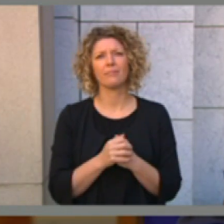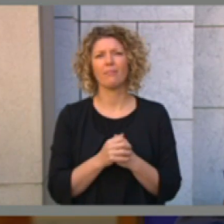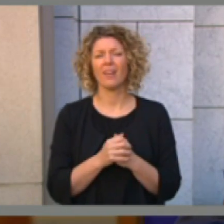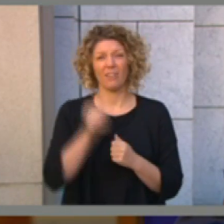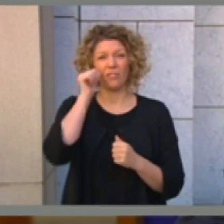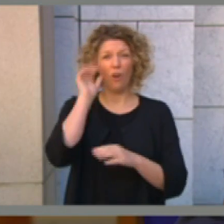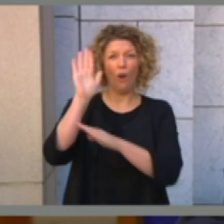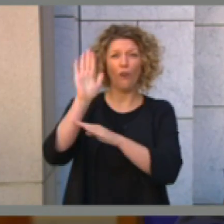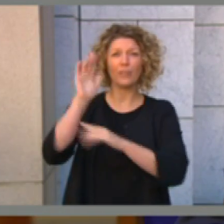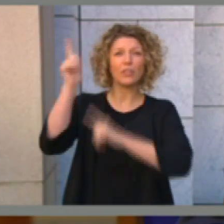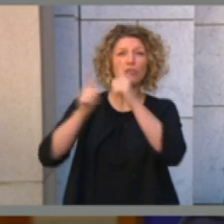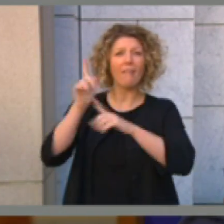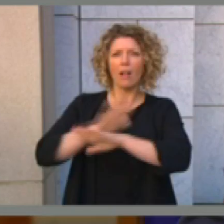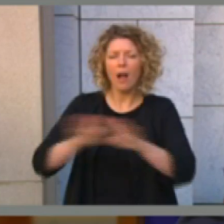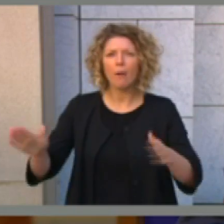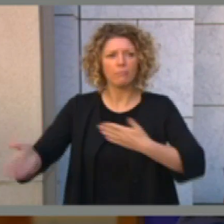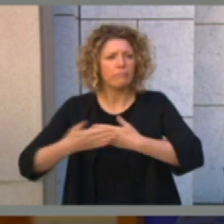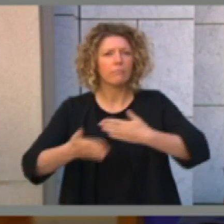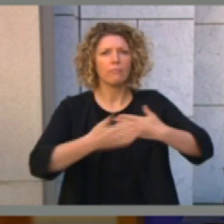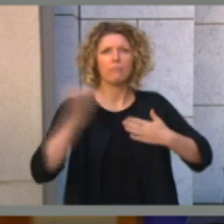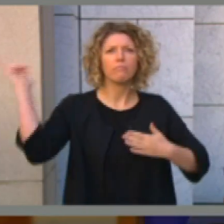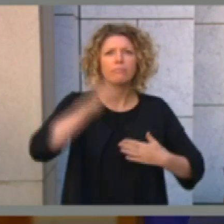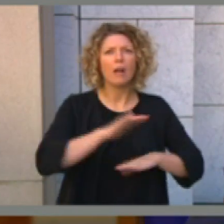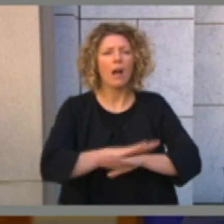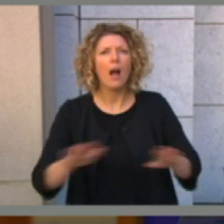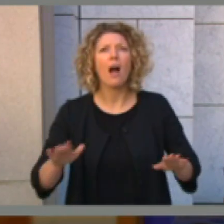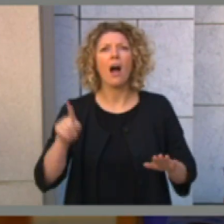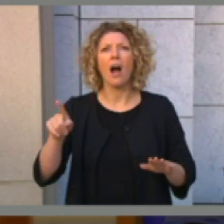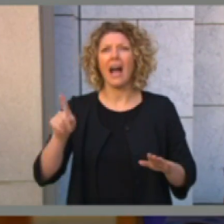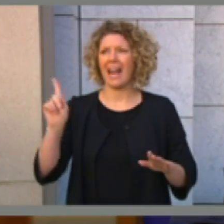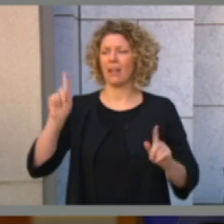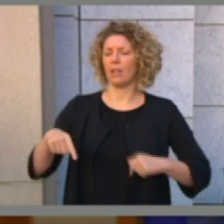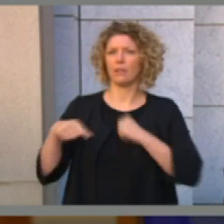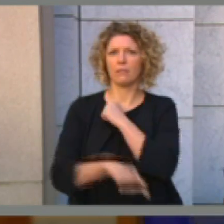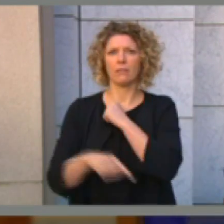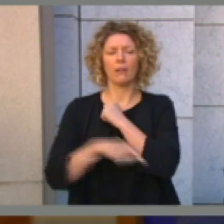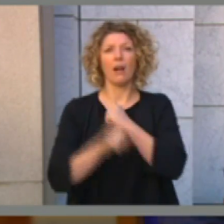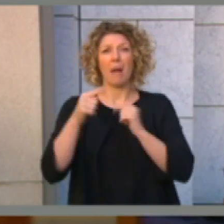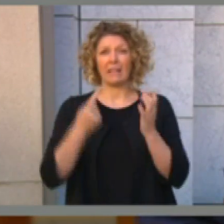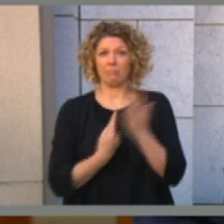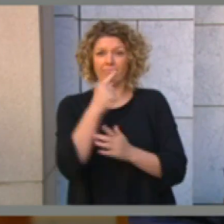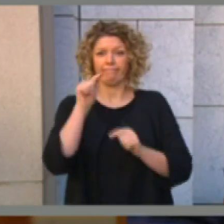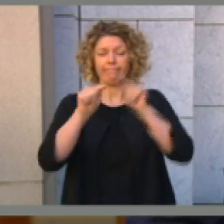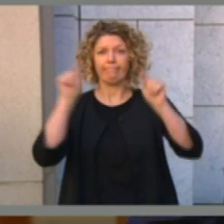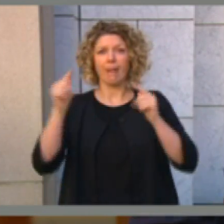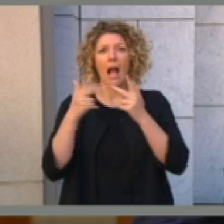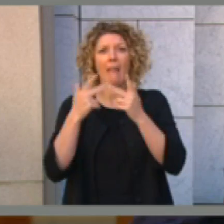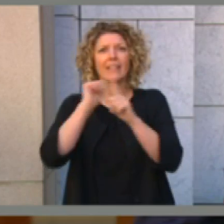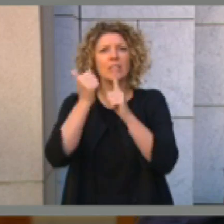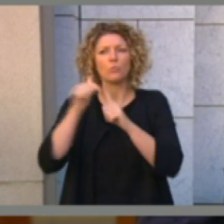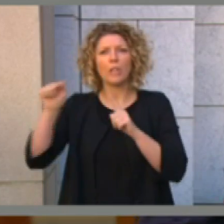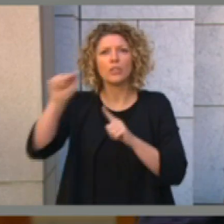and the shutdown of global movements. But that is spreading more broadly across the economy. In essential and